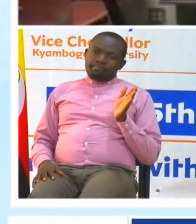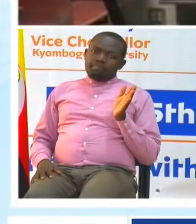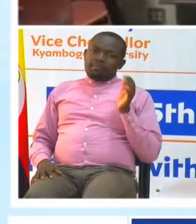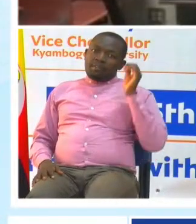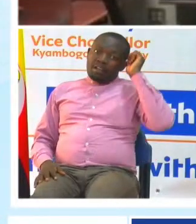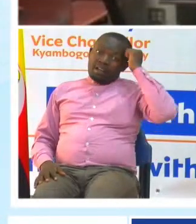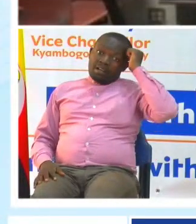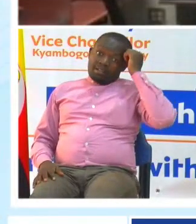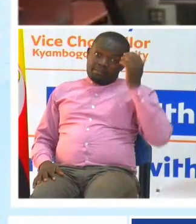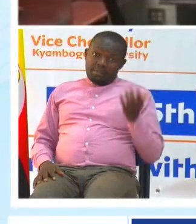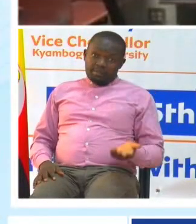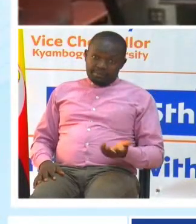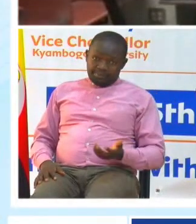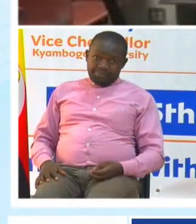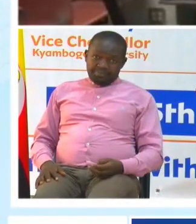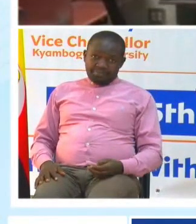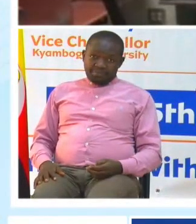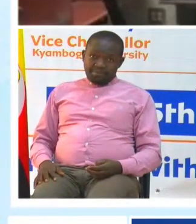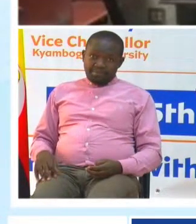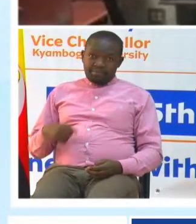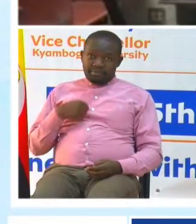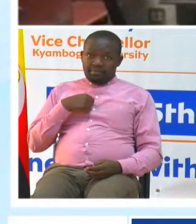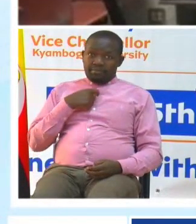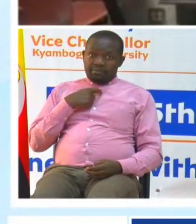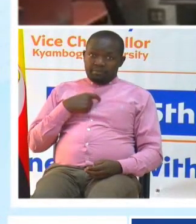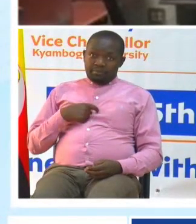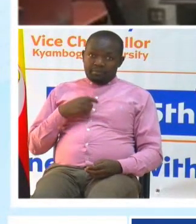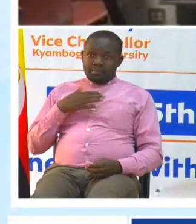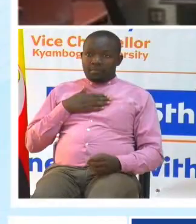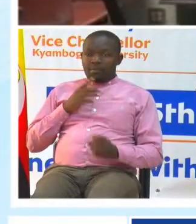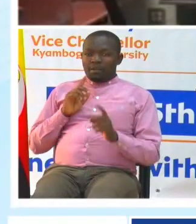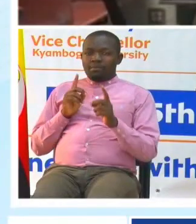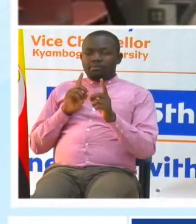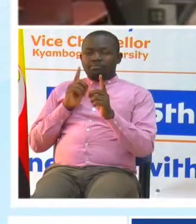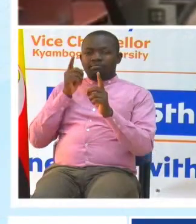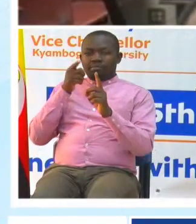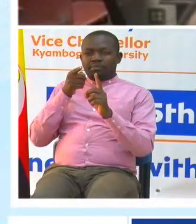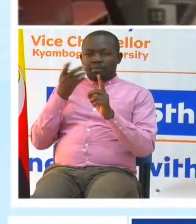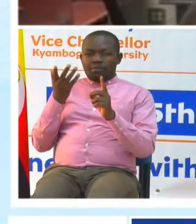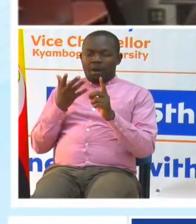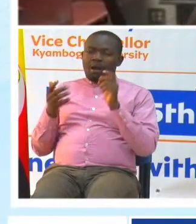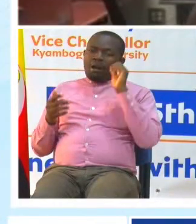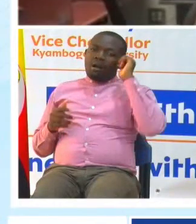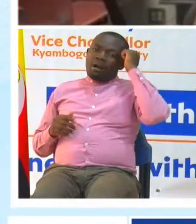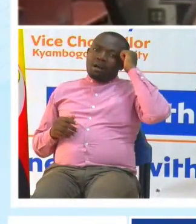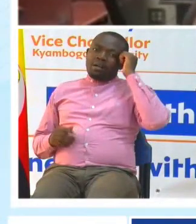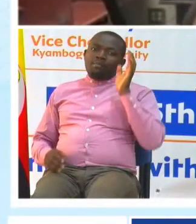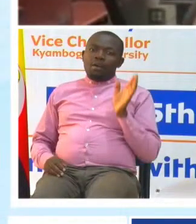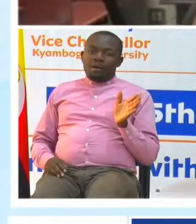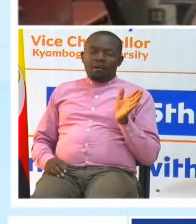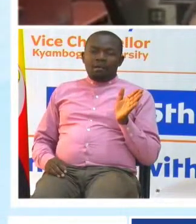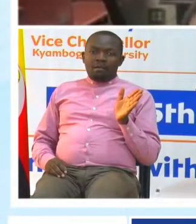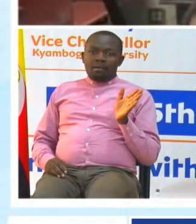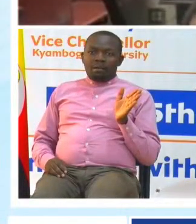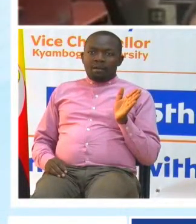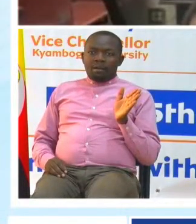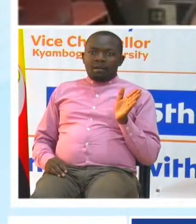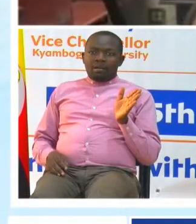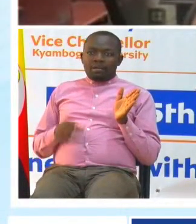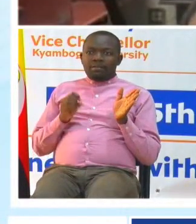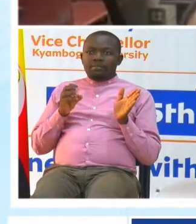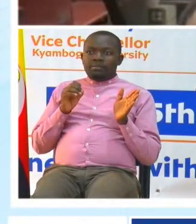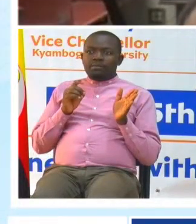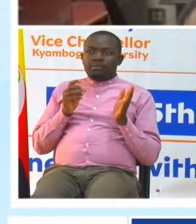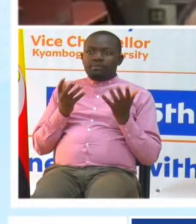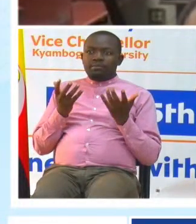academia. Personally, my long-term goal is academia. So that's automatically I'll be